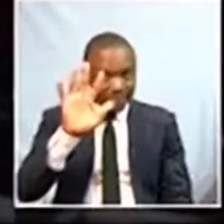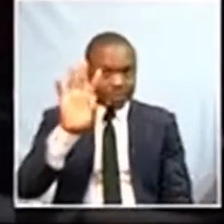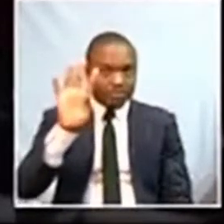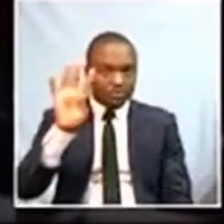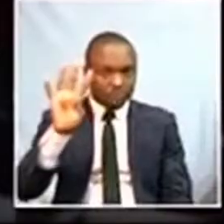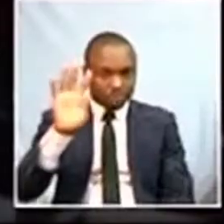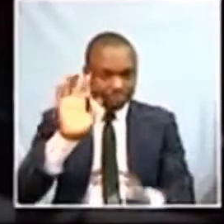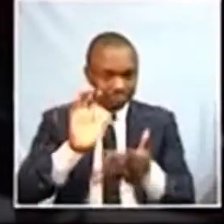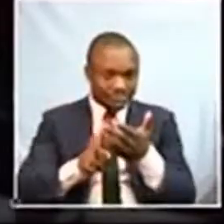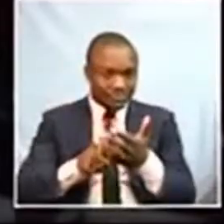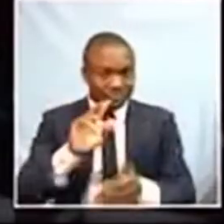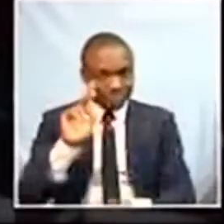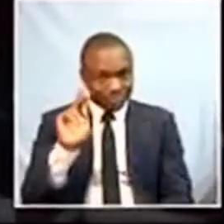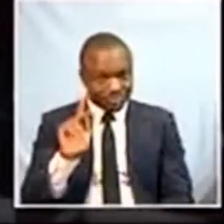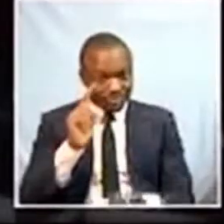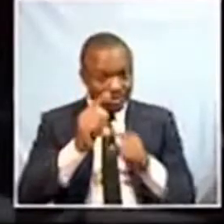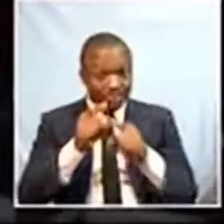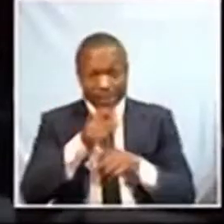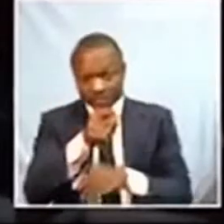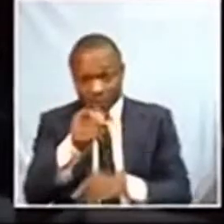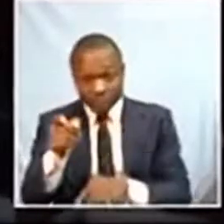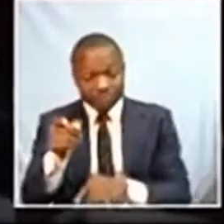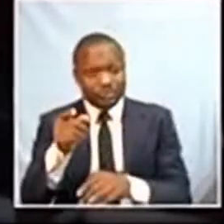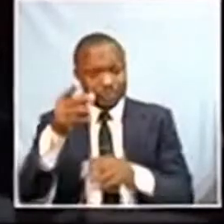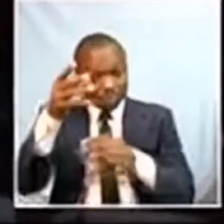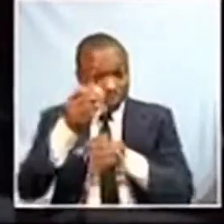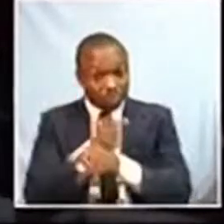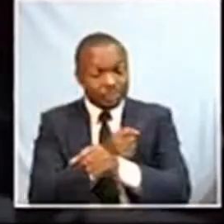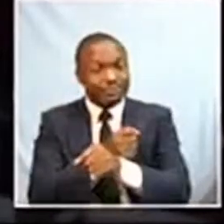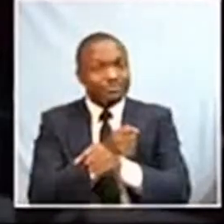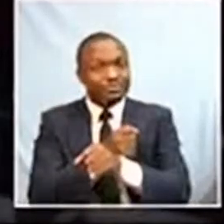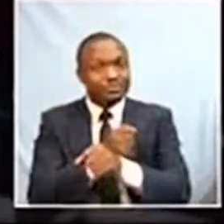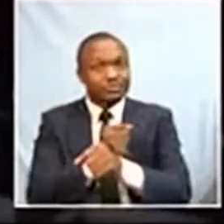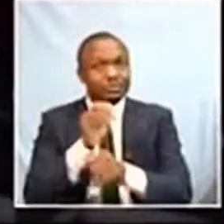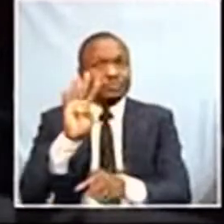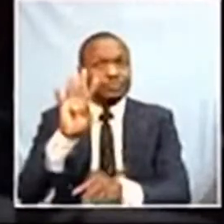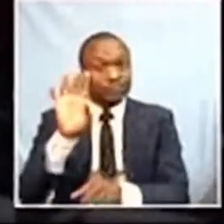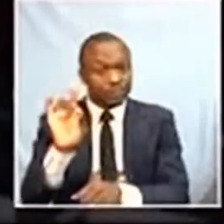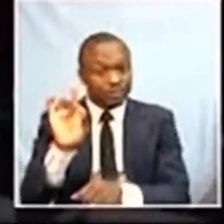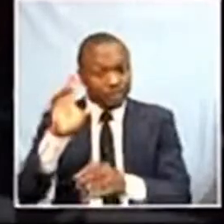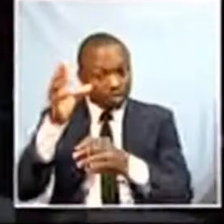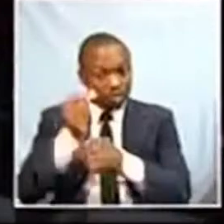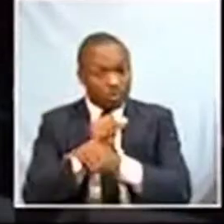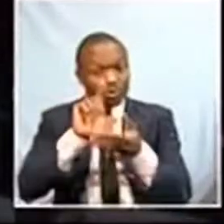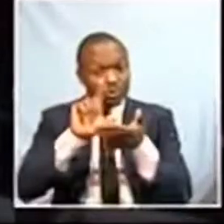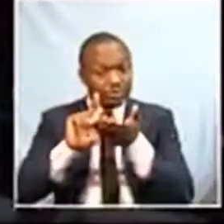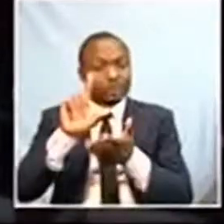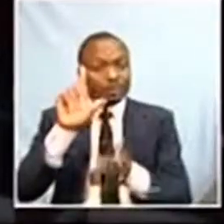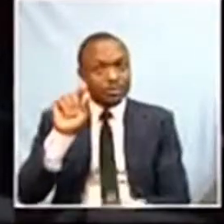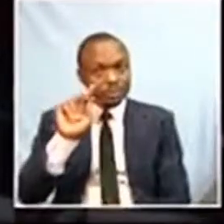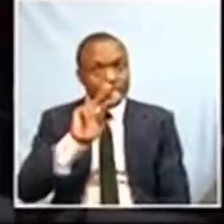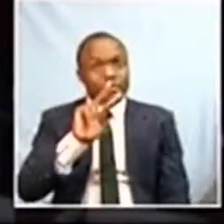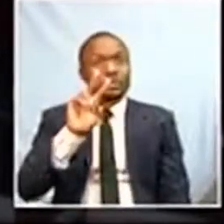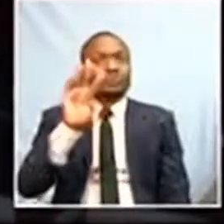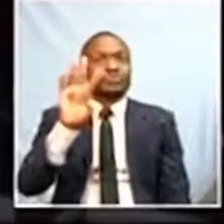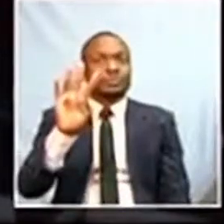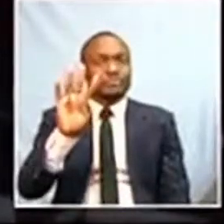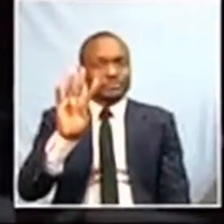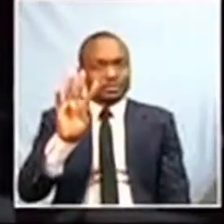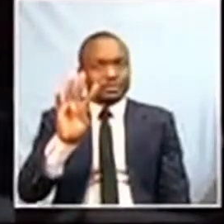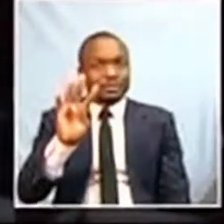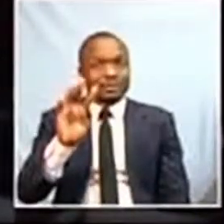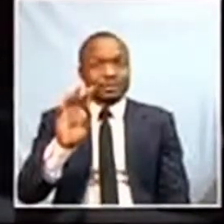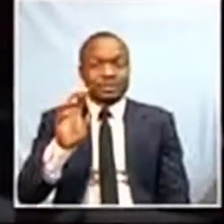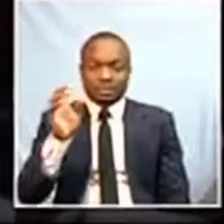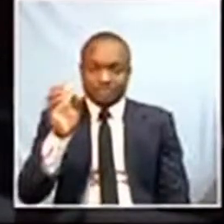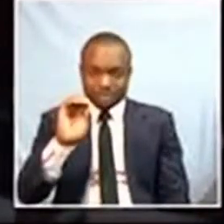254,000 kwacha. But those that got, the 48 that got the loans in 2024, none